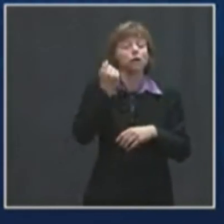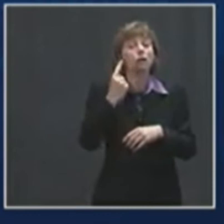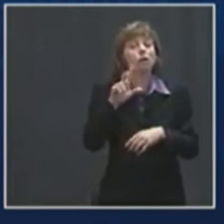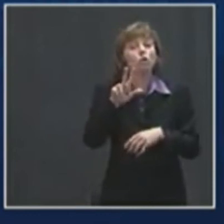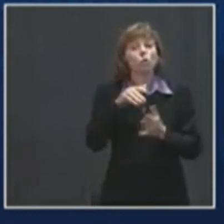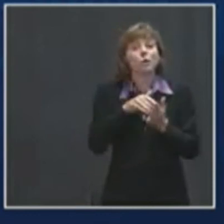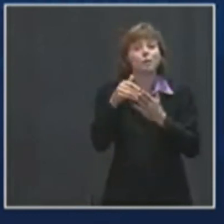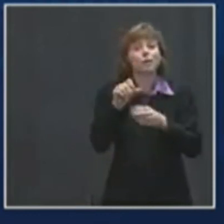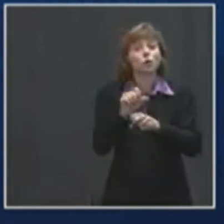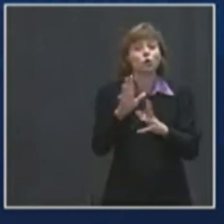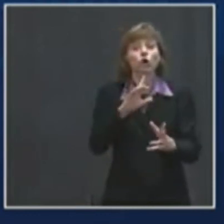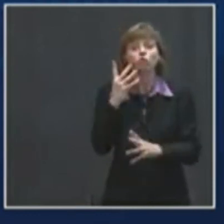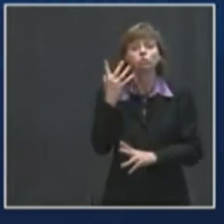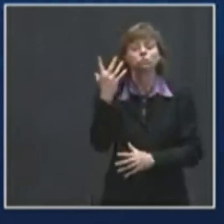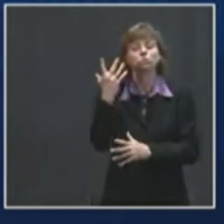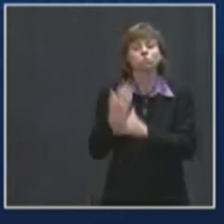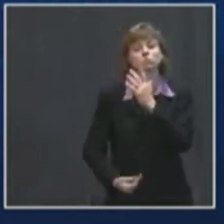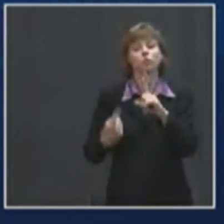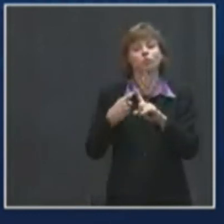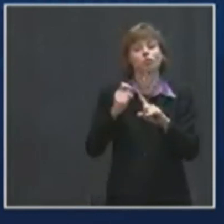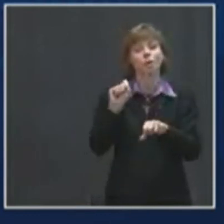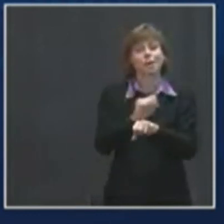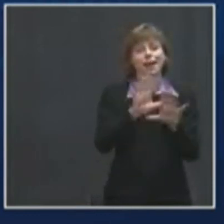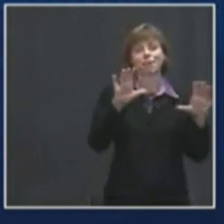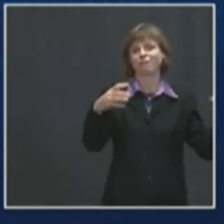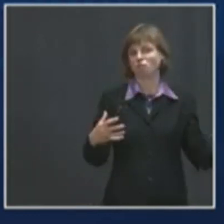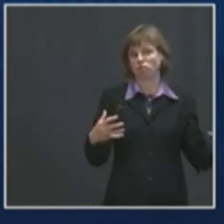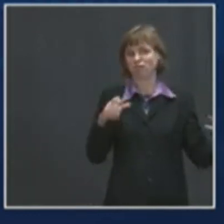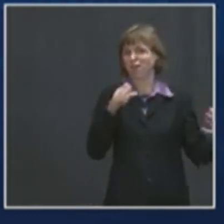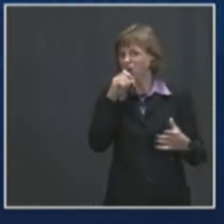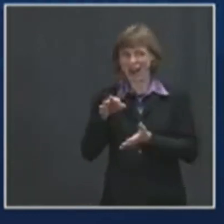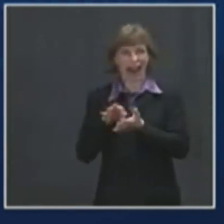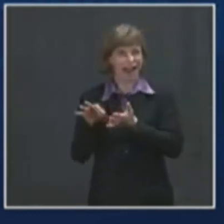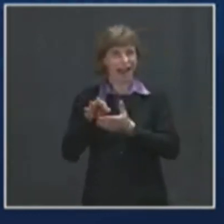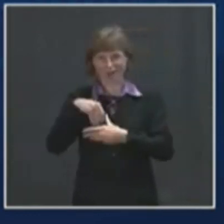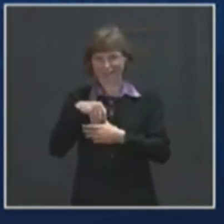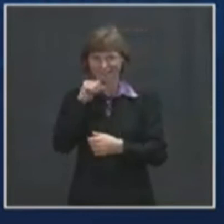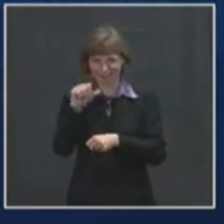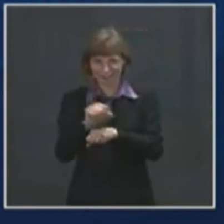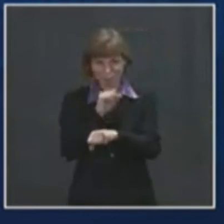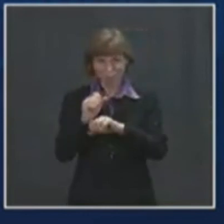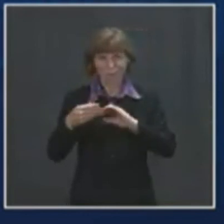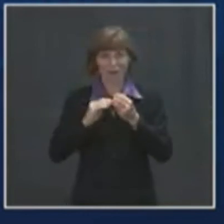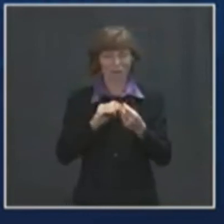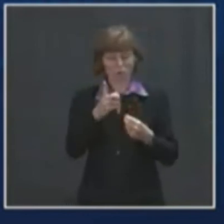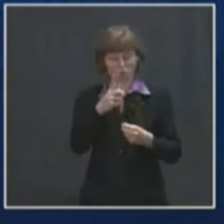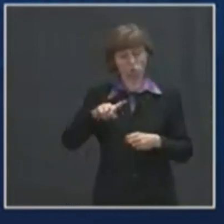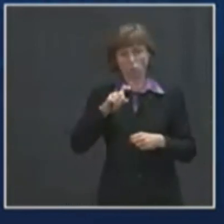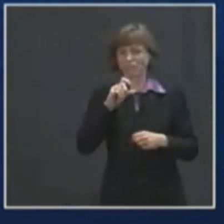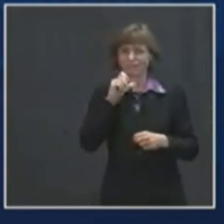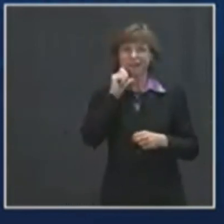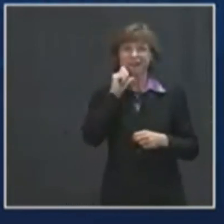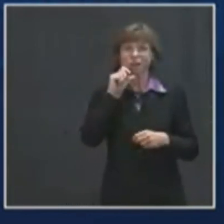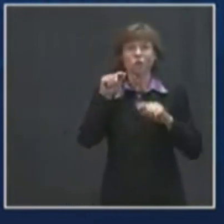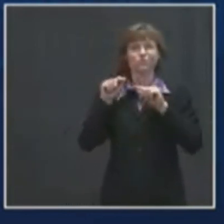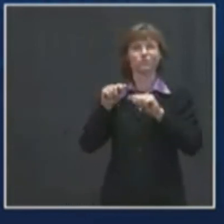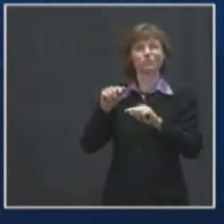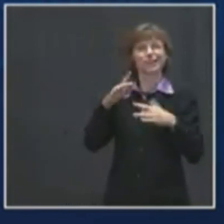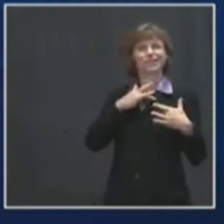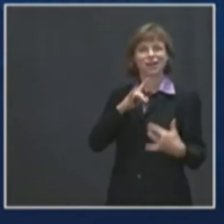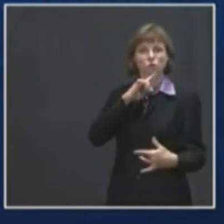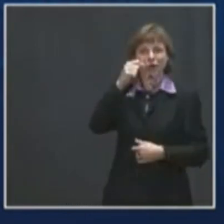force. If you drop out of the labor force, you're not counted in the unemployment rate. And those dropouts have been disproportionately women. It's